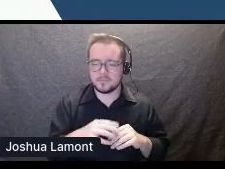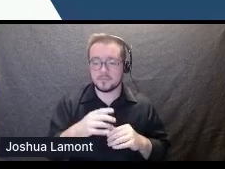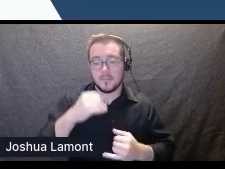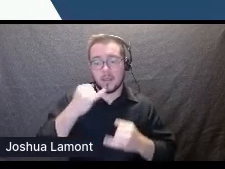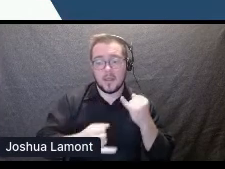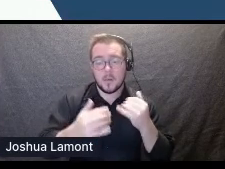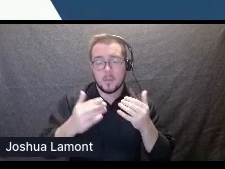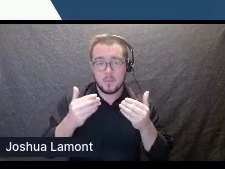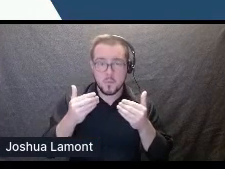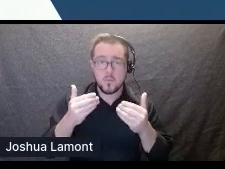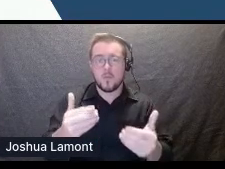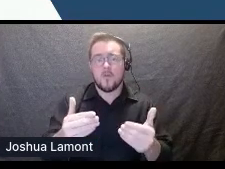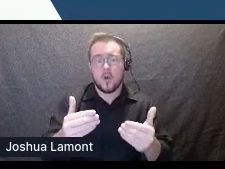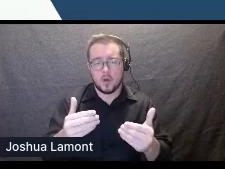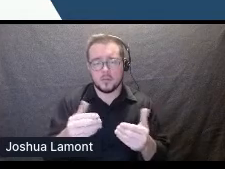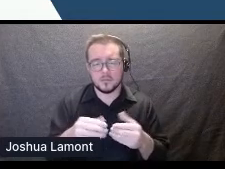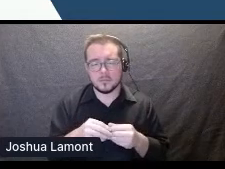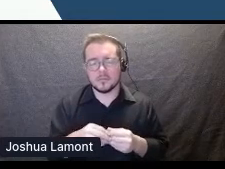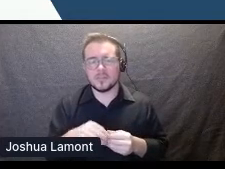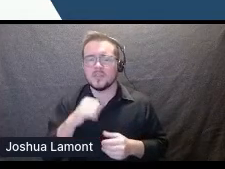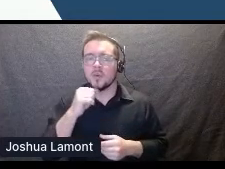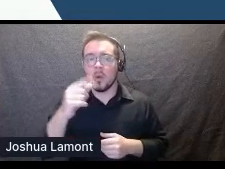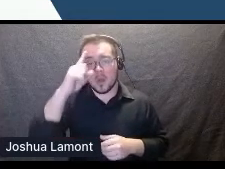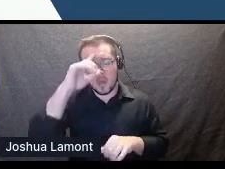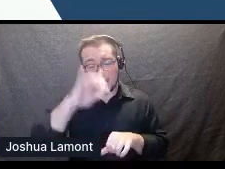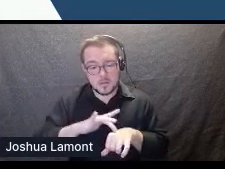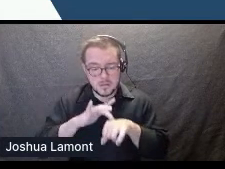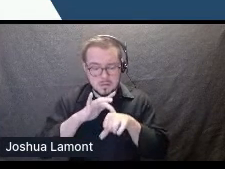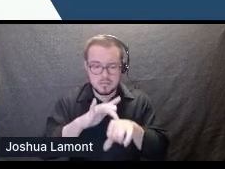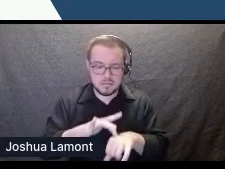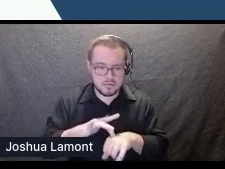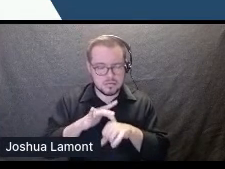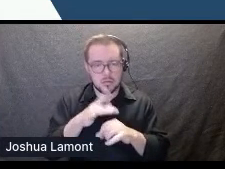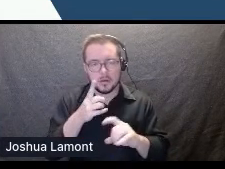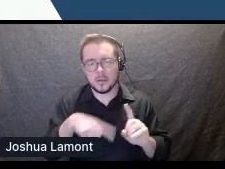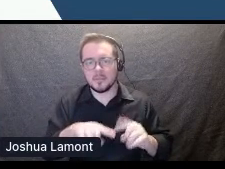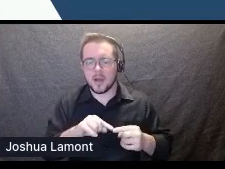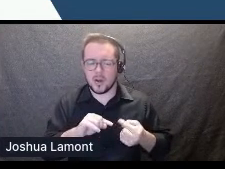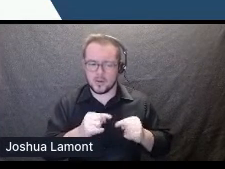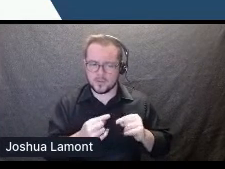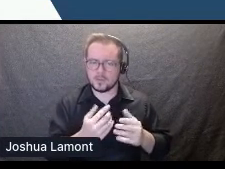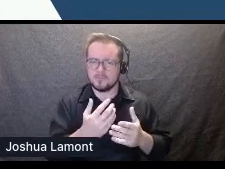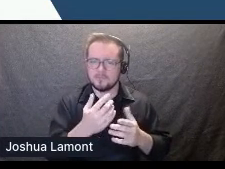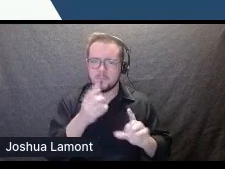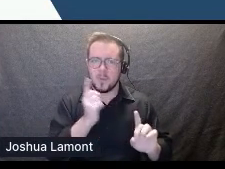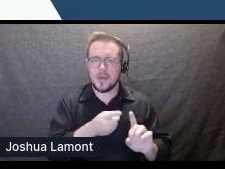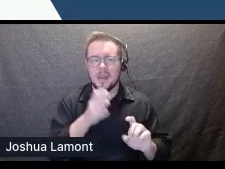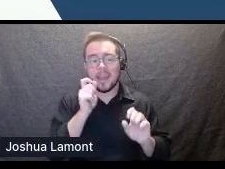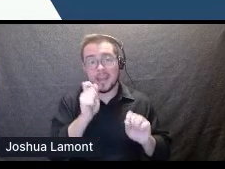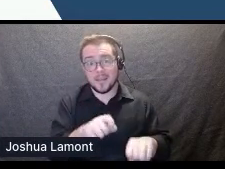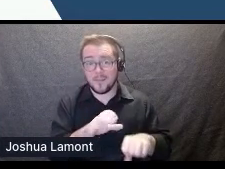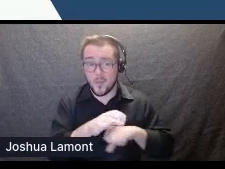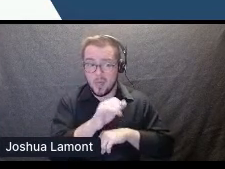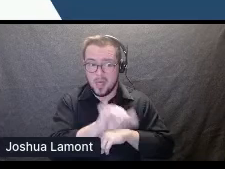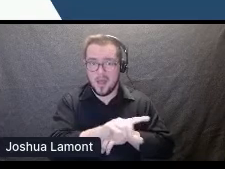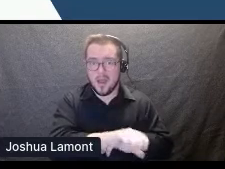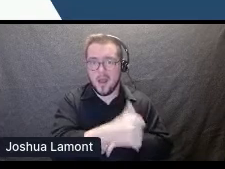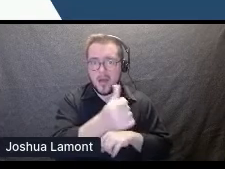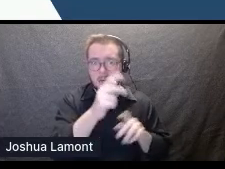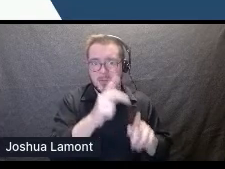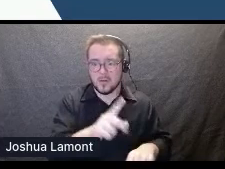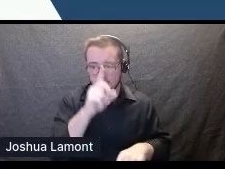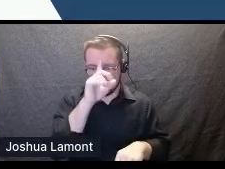forward. So don't dwell on a harmful moment right when it's happening. Sometimes it can end up, like I said, kind of forcing that other person to dwell as well, and they might not want